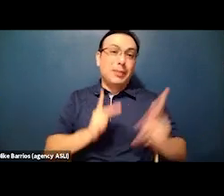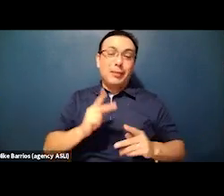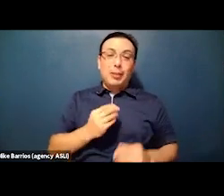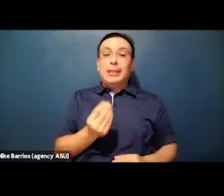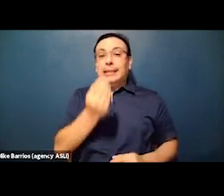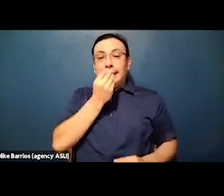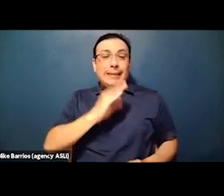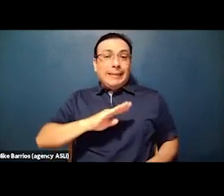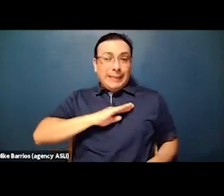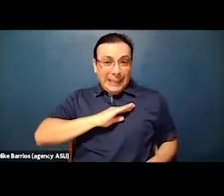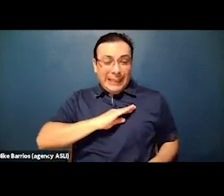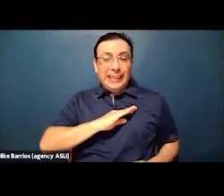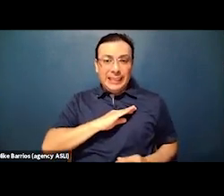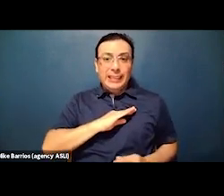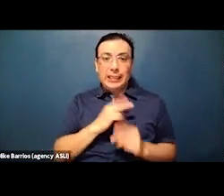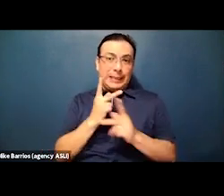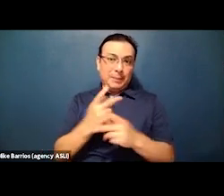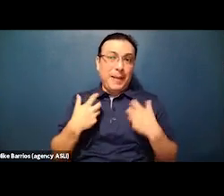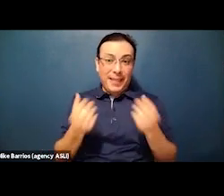healthy.